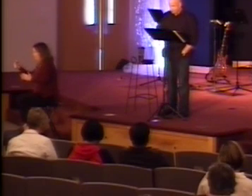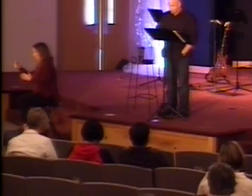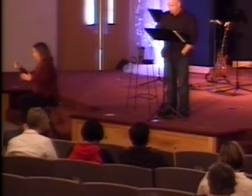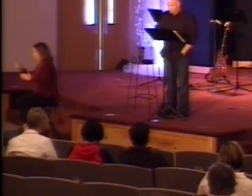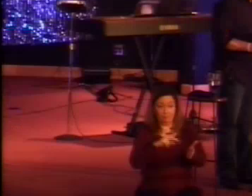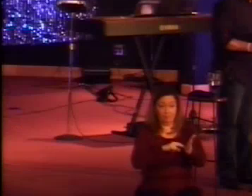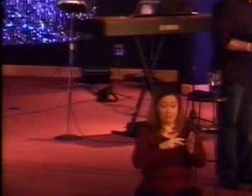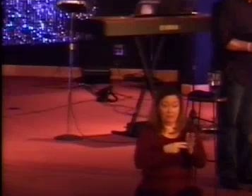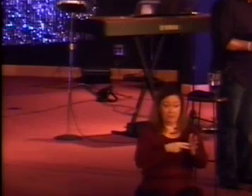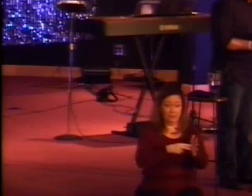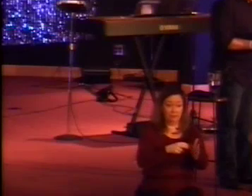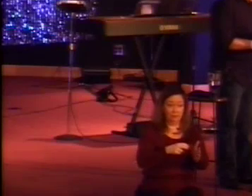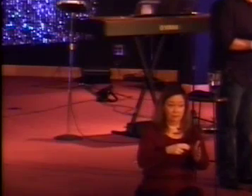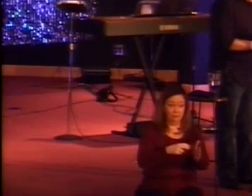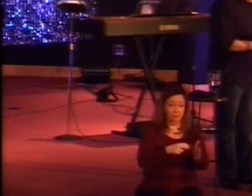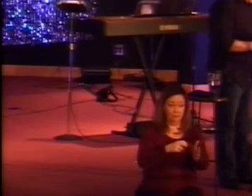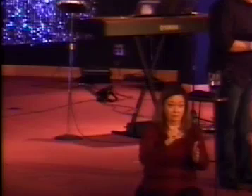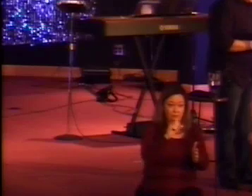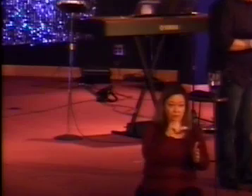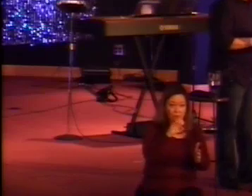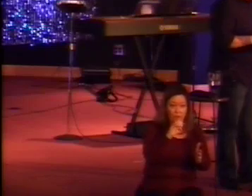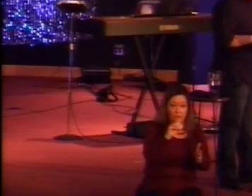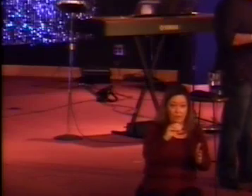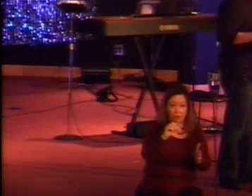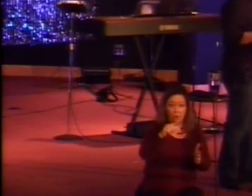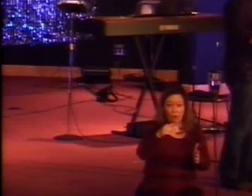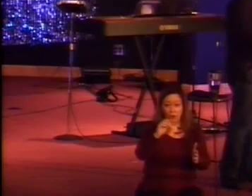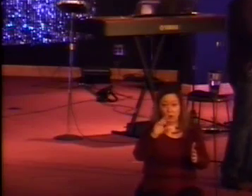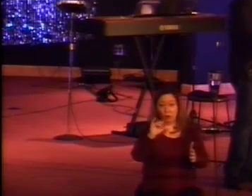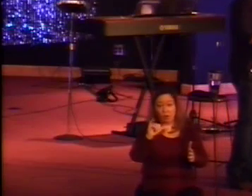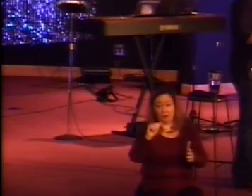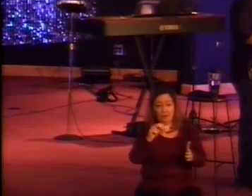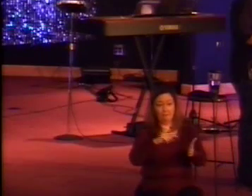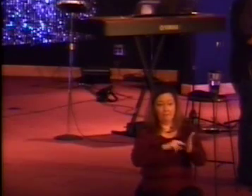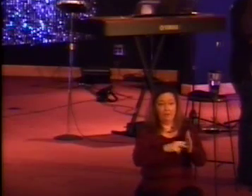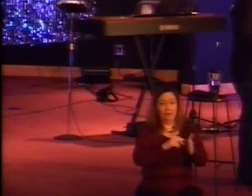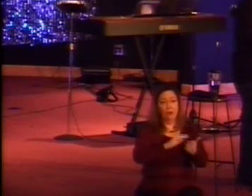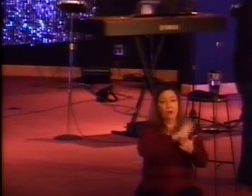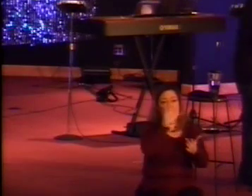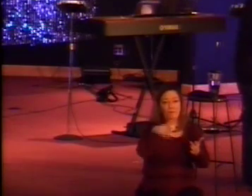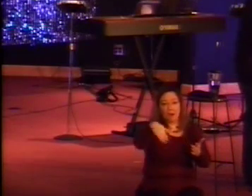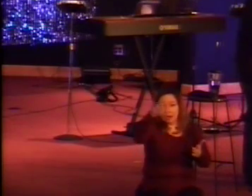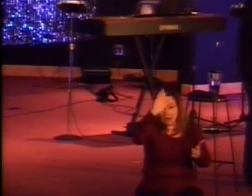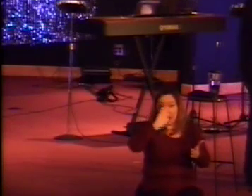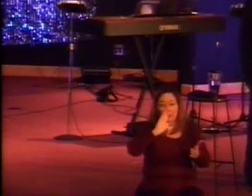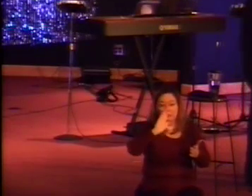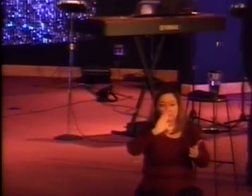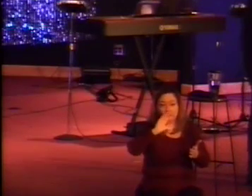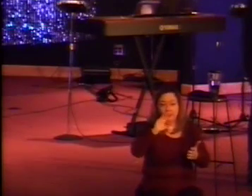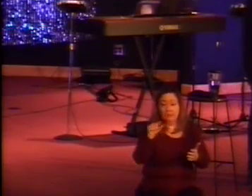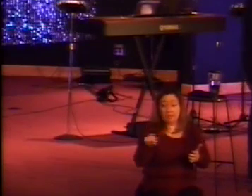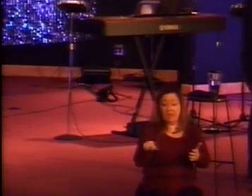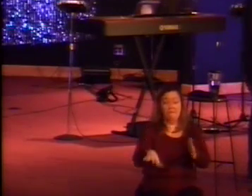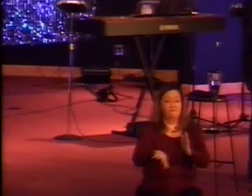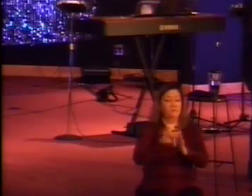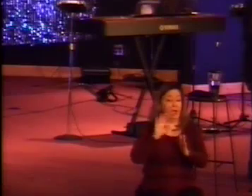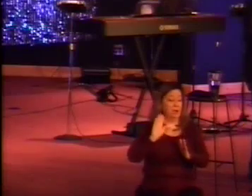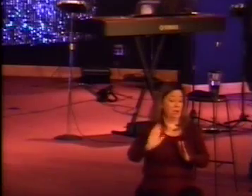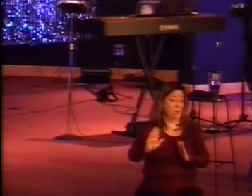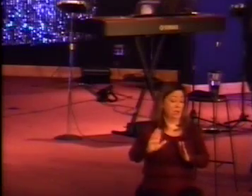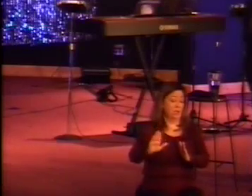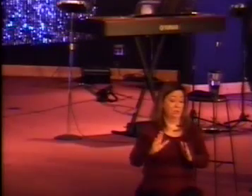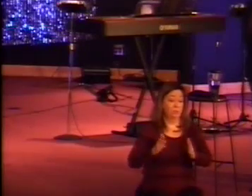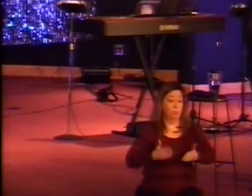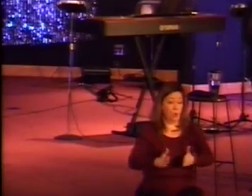stand for Soli Deo Gloria, to the glory of God. Bach obviously found his outlet